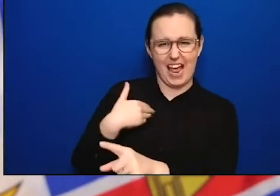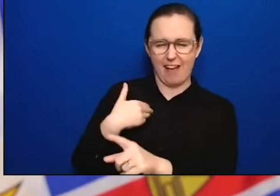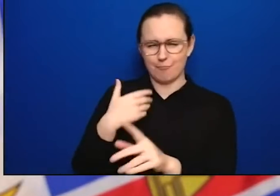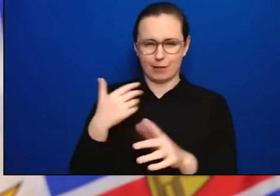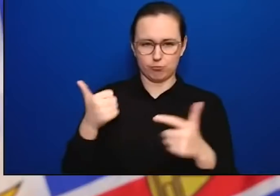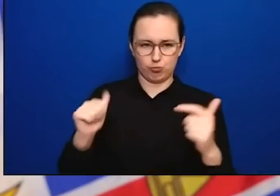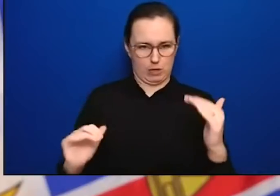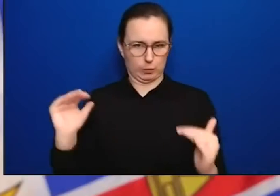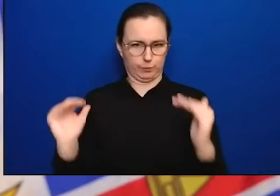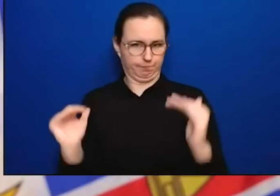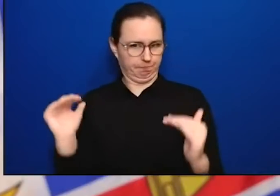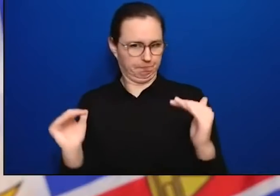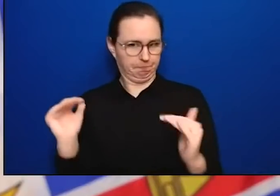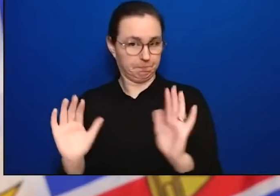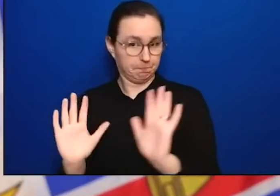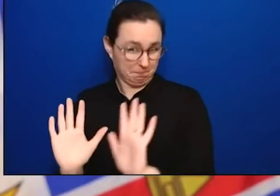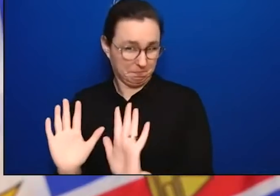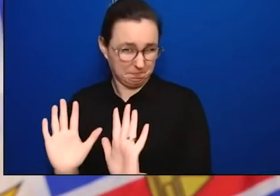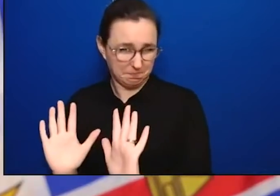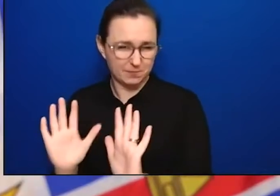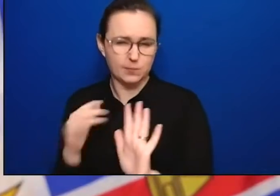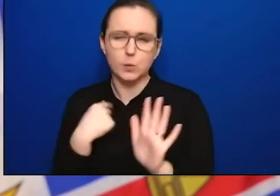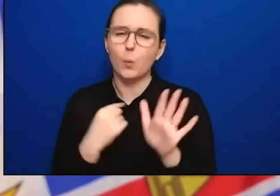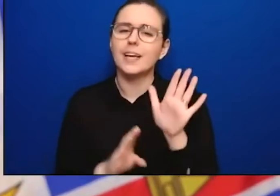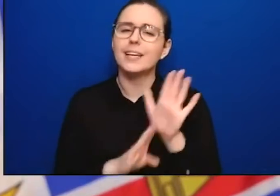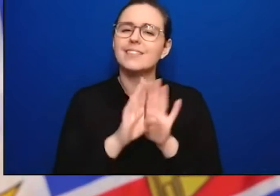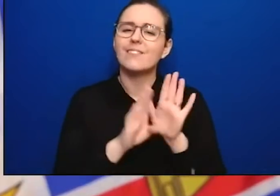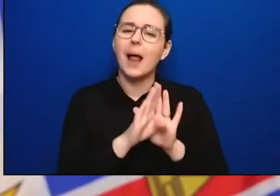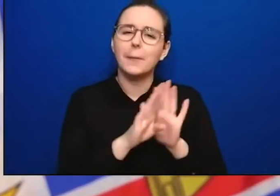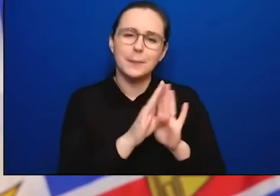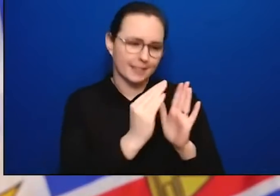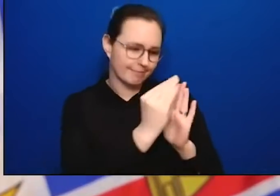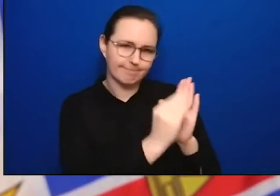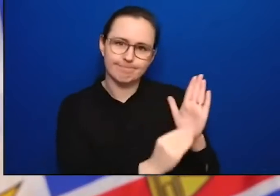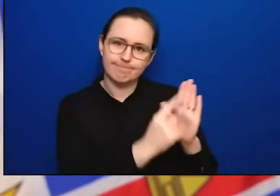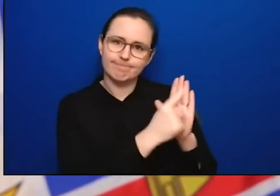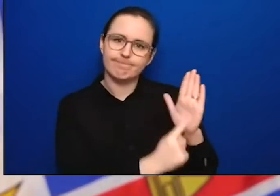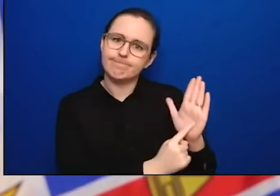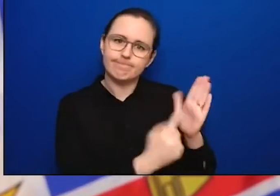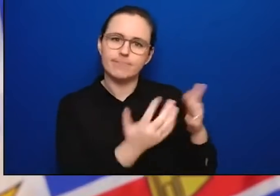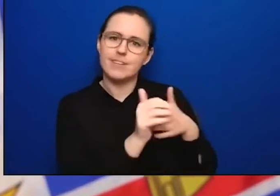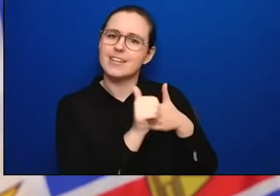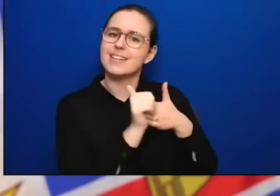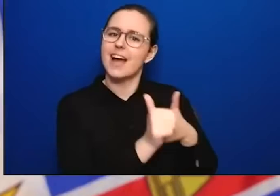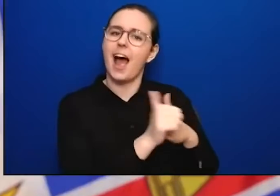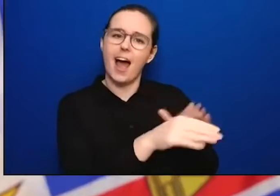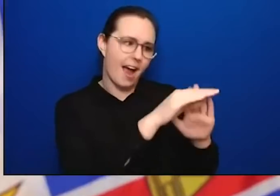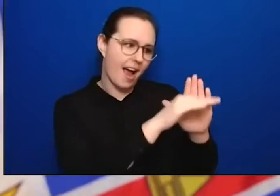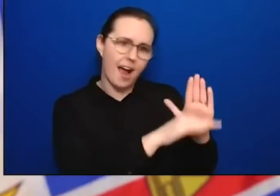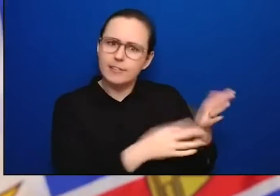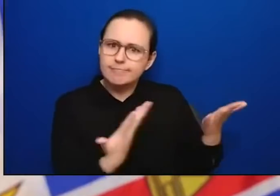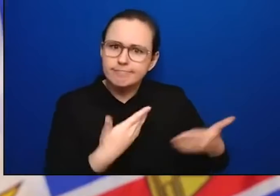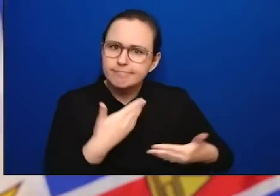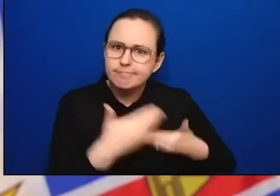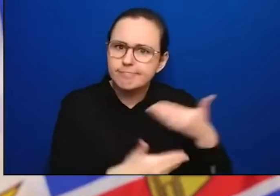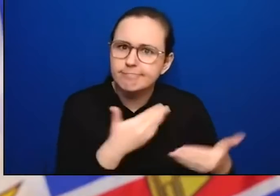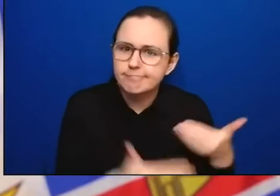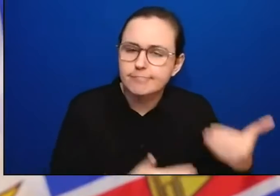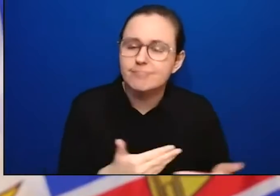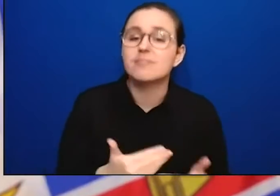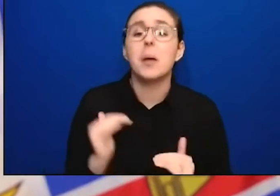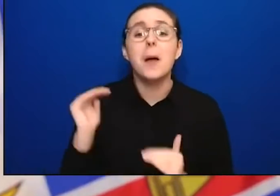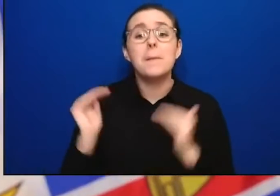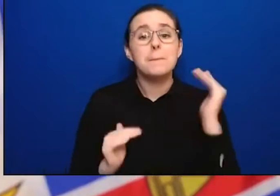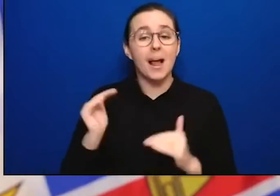Omicron and from the measures that we put in place. Updated guidance for outbreaks, we're working on that now, and that will be posted